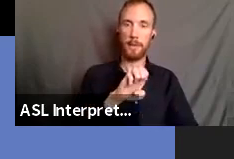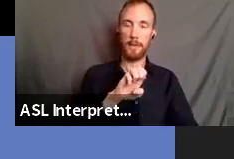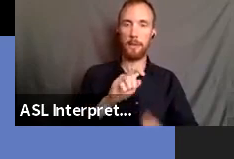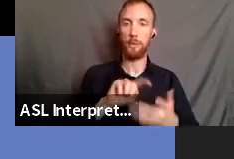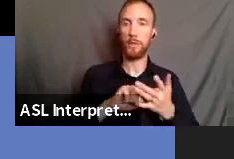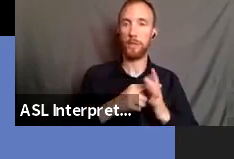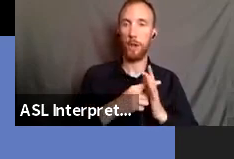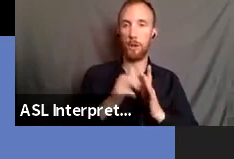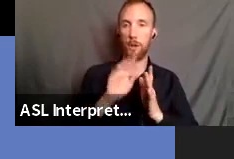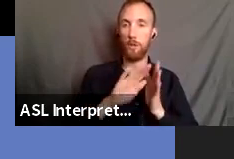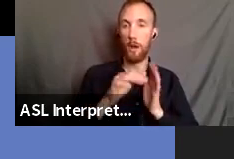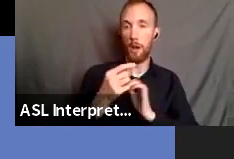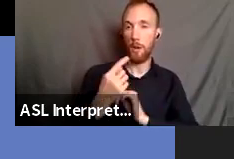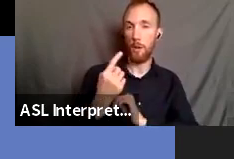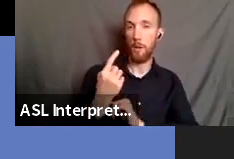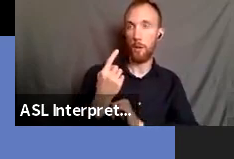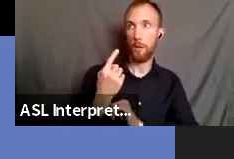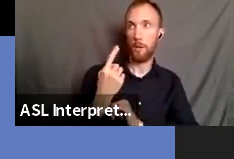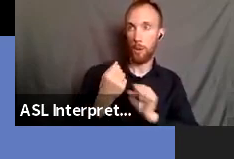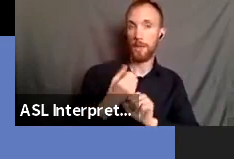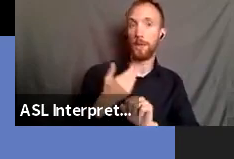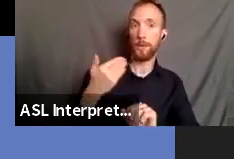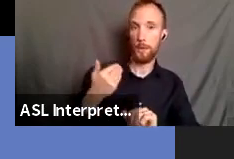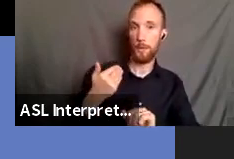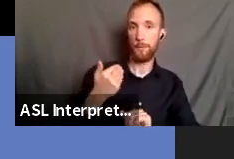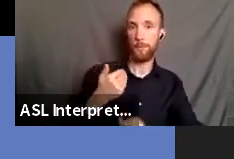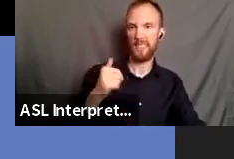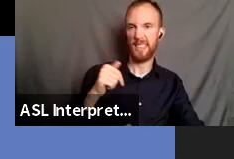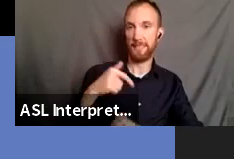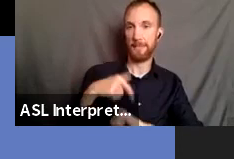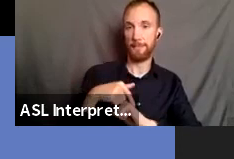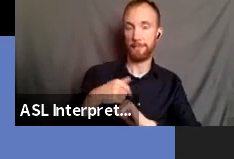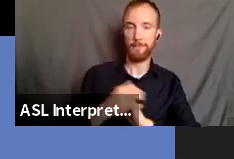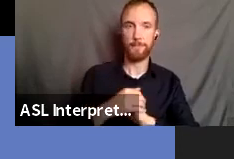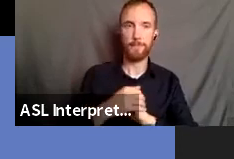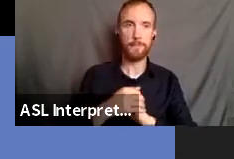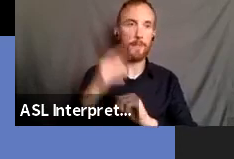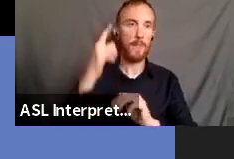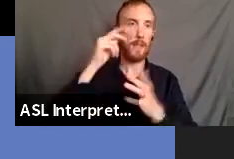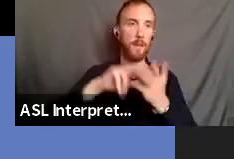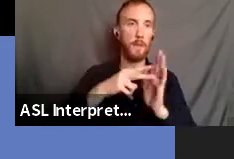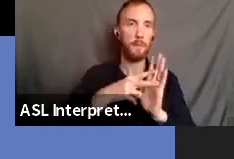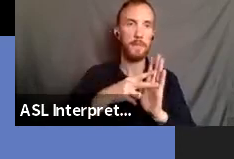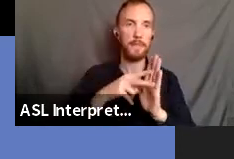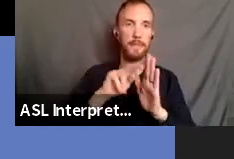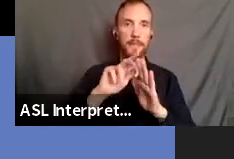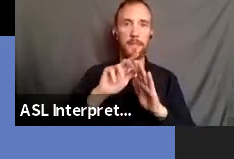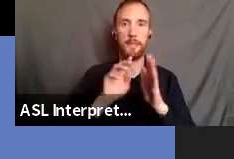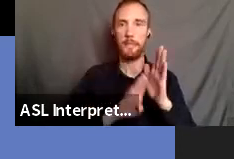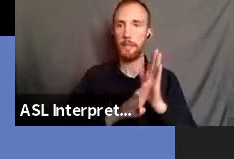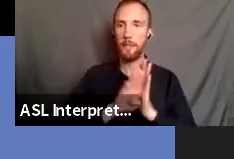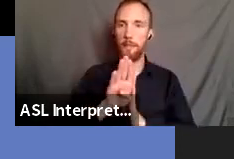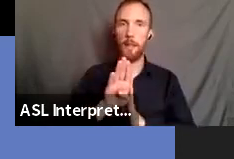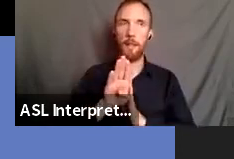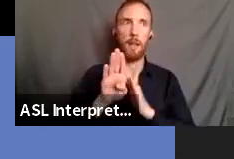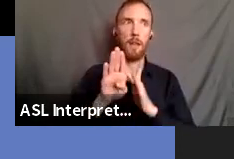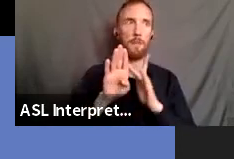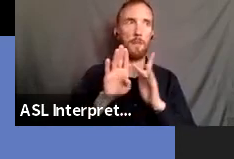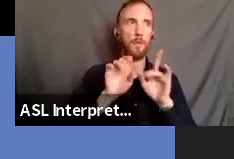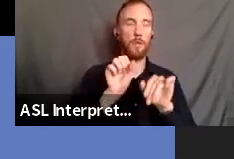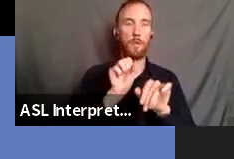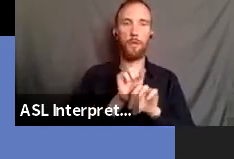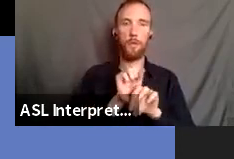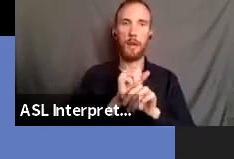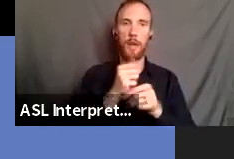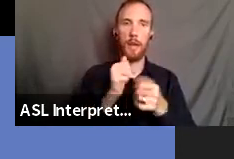this time and the purpose of it was that we would develop a framework for responding to trauma across our district